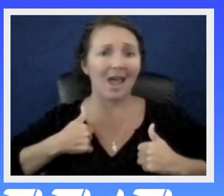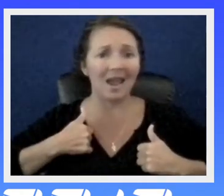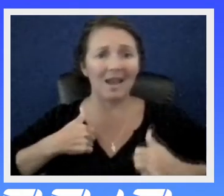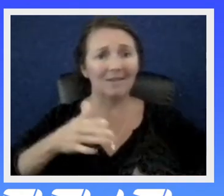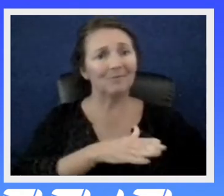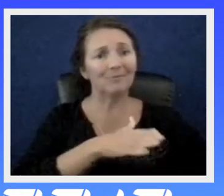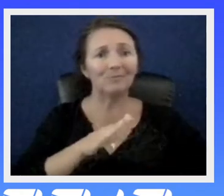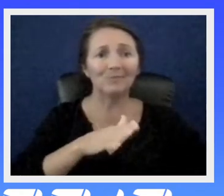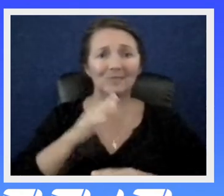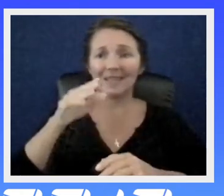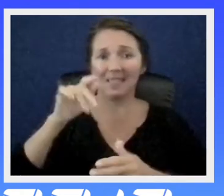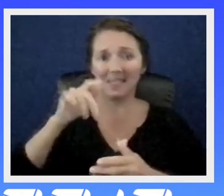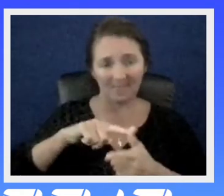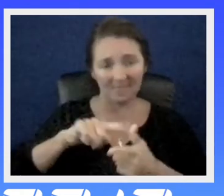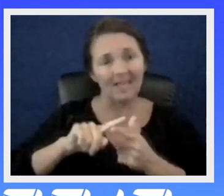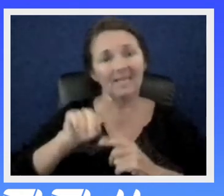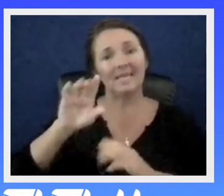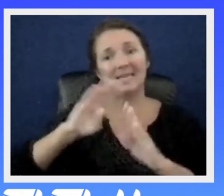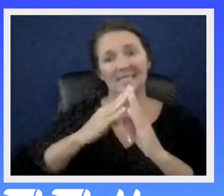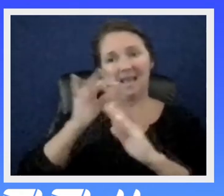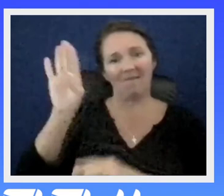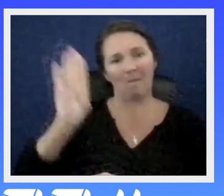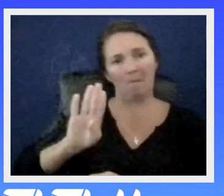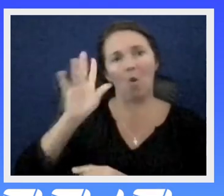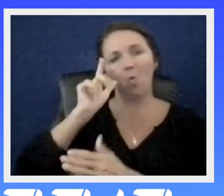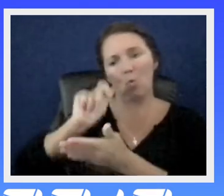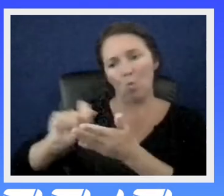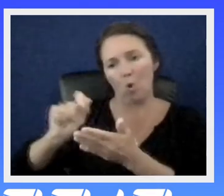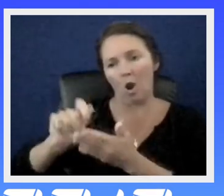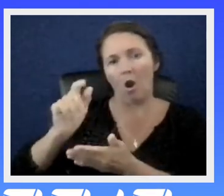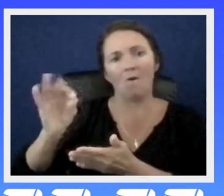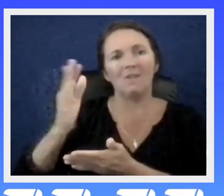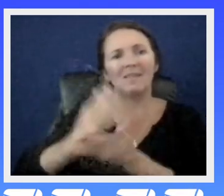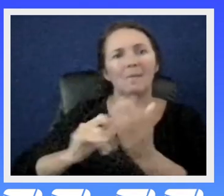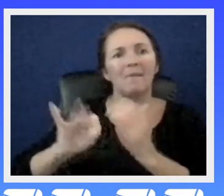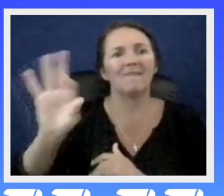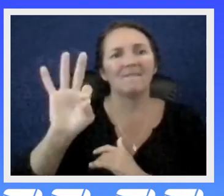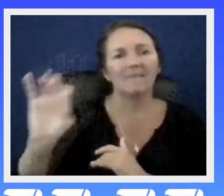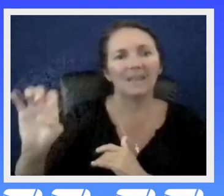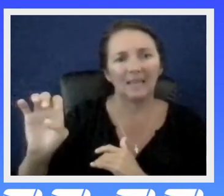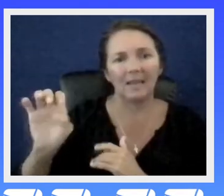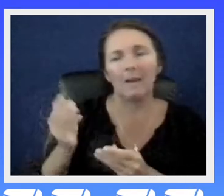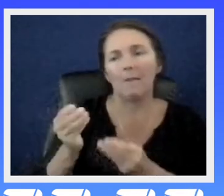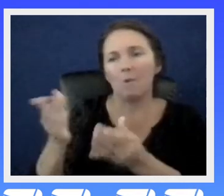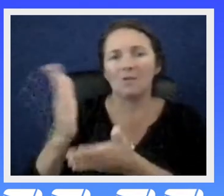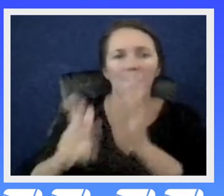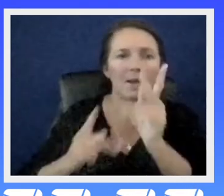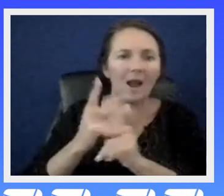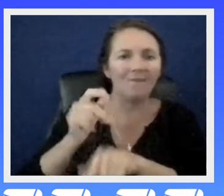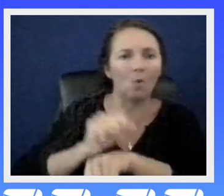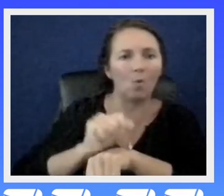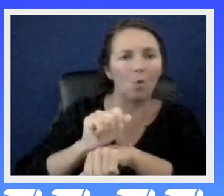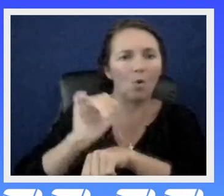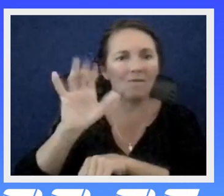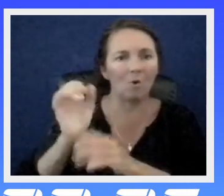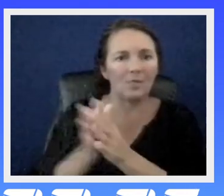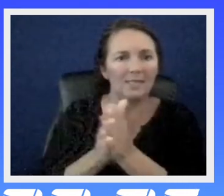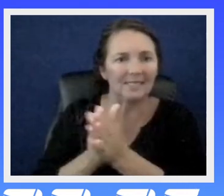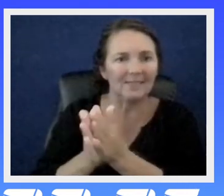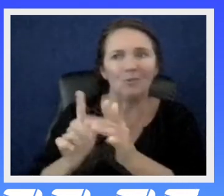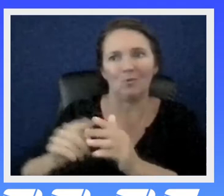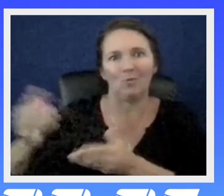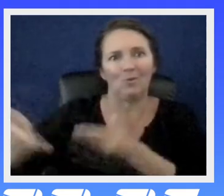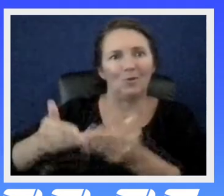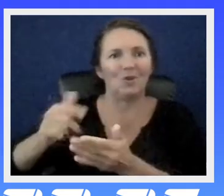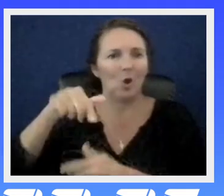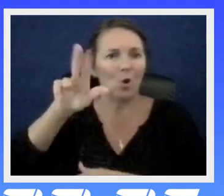city of Boston would underwrite some of that fee by providing some kind of workforce incentive, and that would be a grant to that